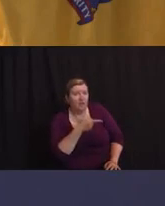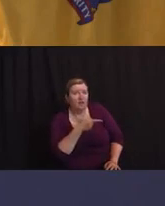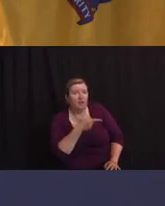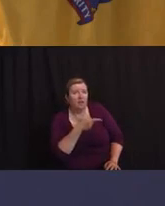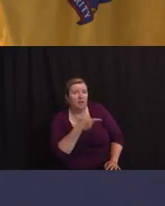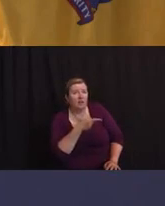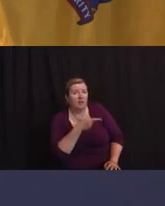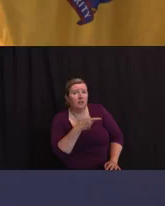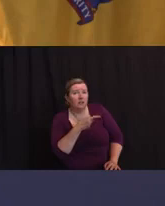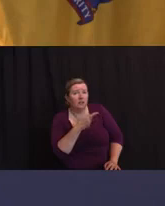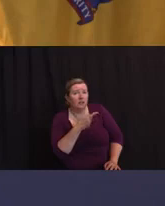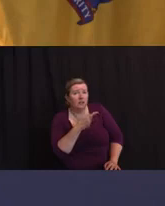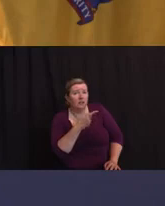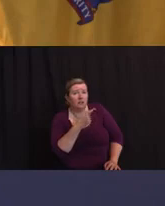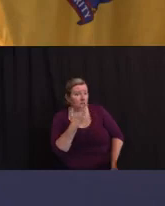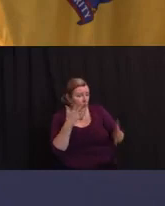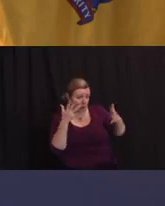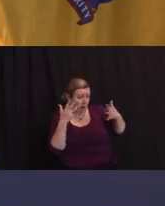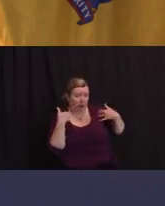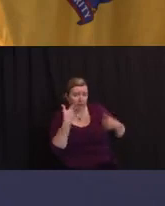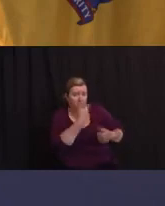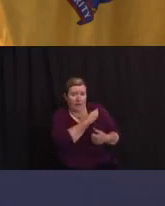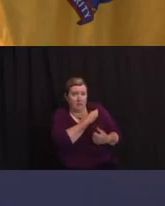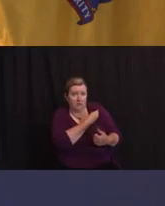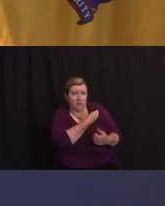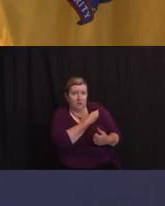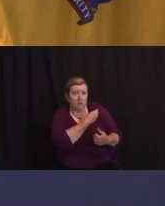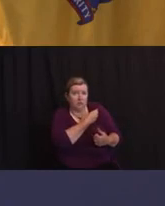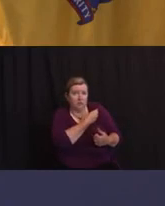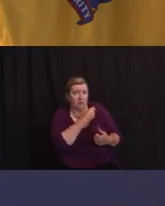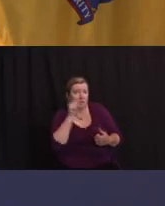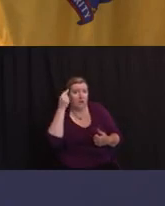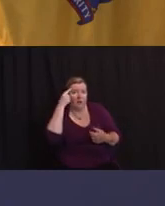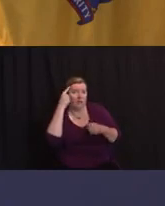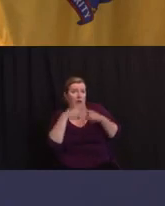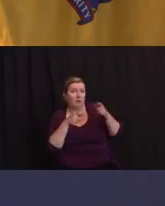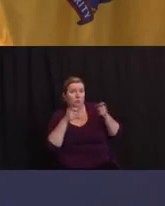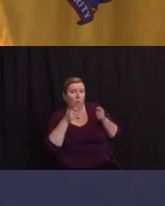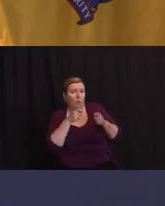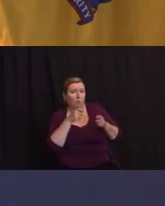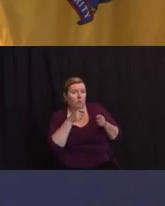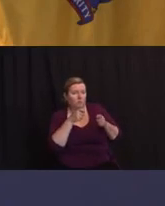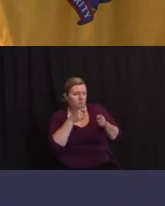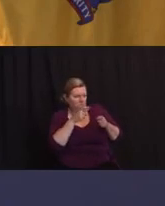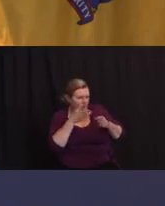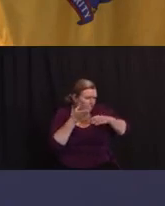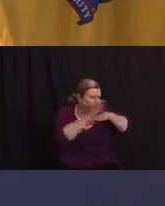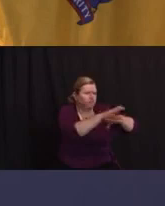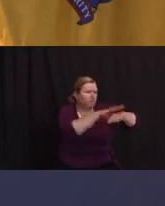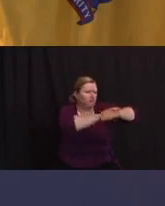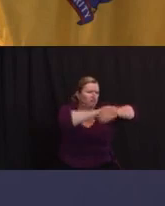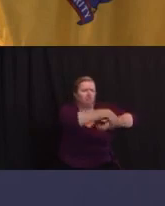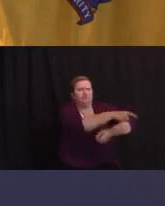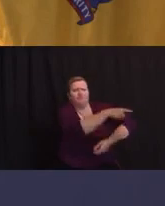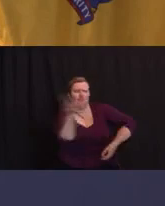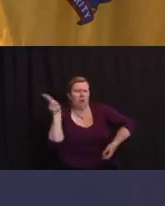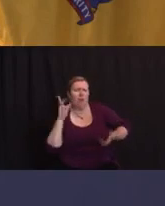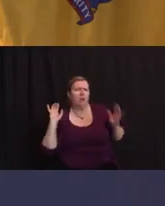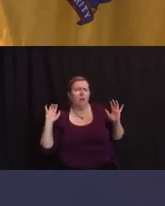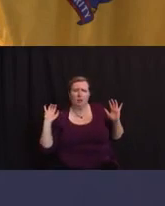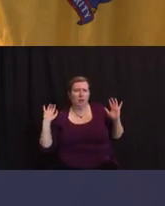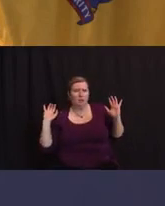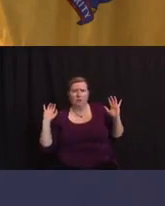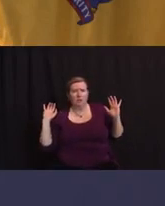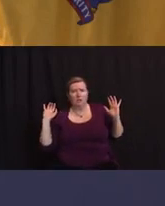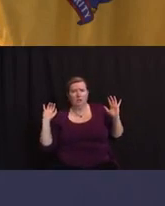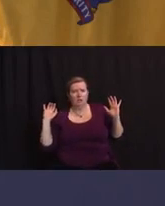somebody doesn't want to get vaccinated, it shouldn't be the government, something like that, it should be the government's job to mandate it. After all, they're doing no harm. That